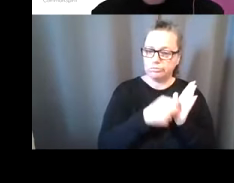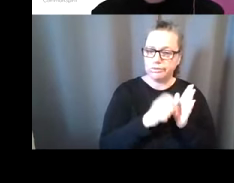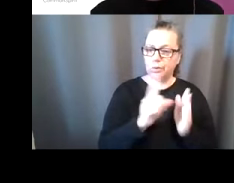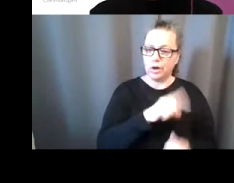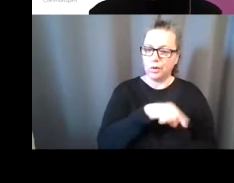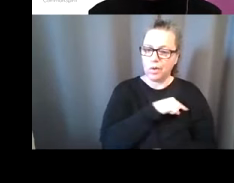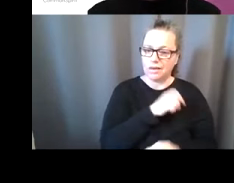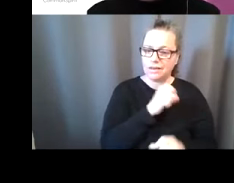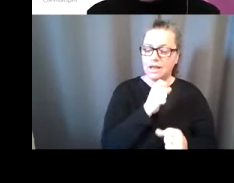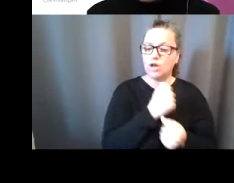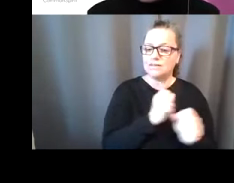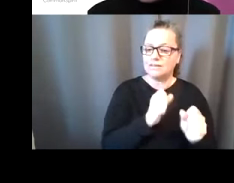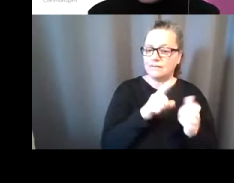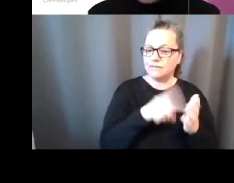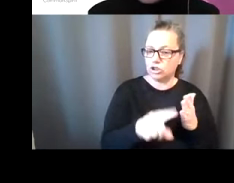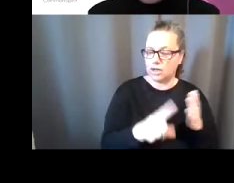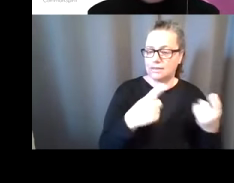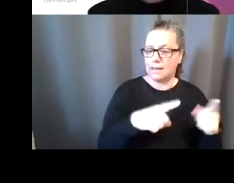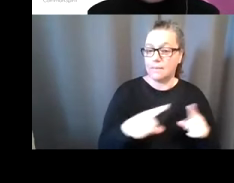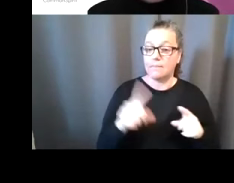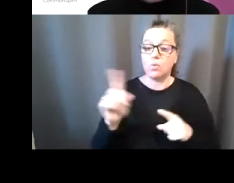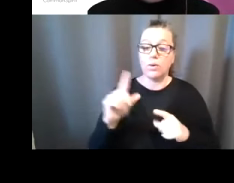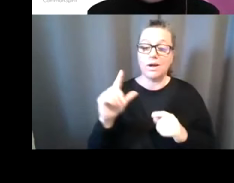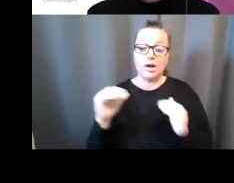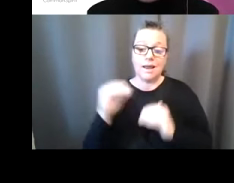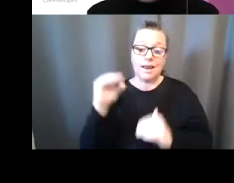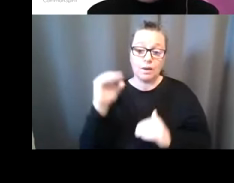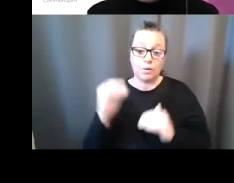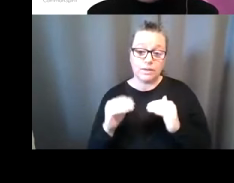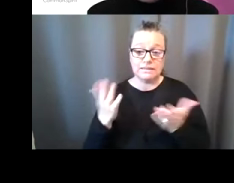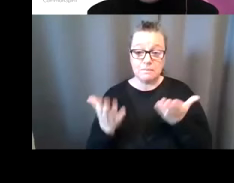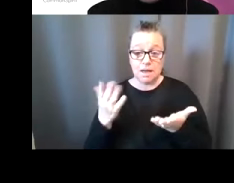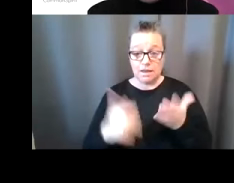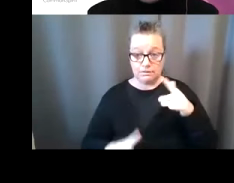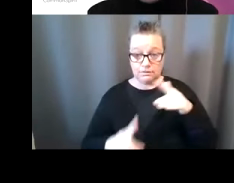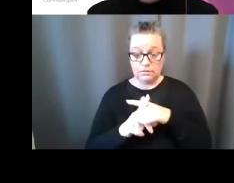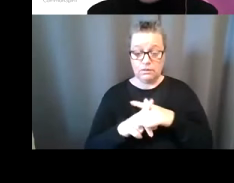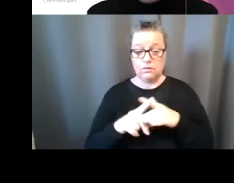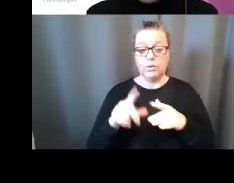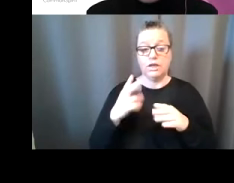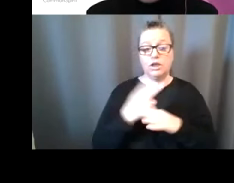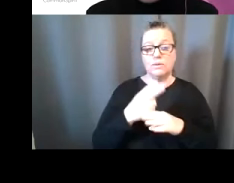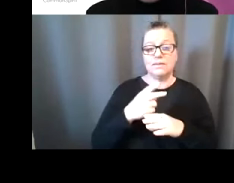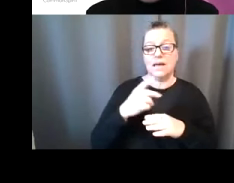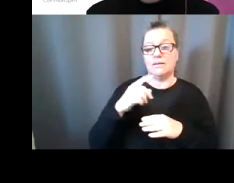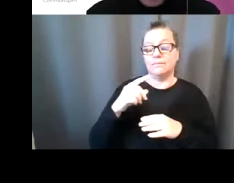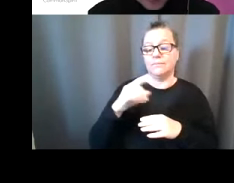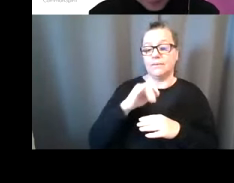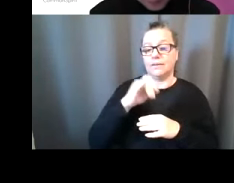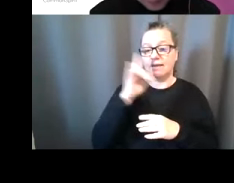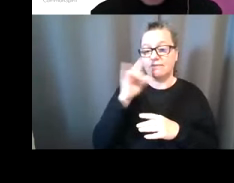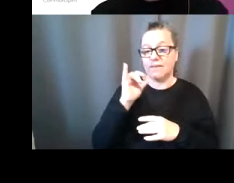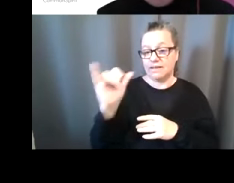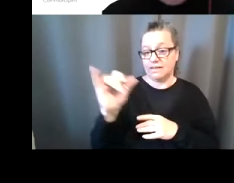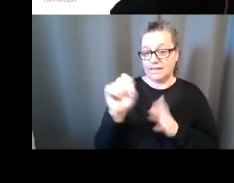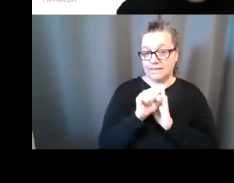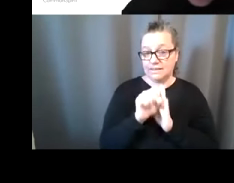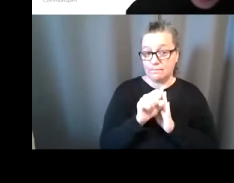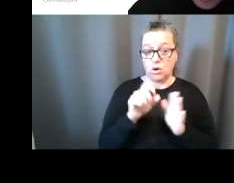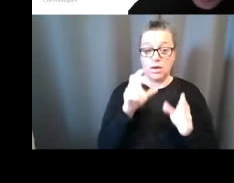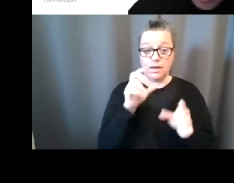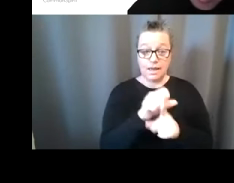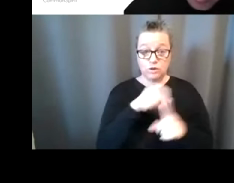safety checks occur, but where inequities may appear. We call them out by using the infinity symbol. We ask our leaders and team members to not only capture what they